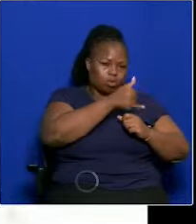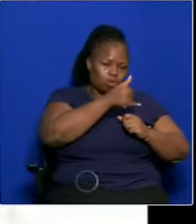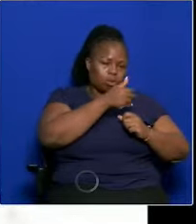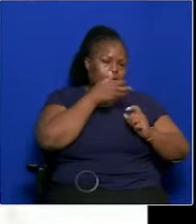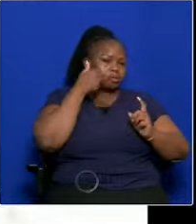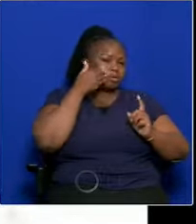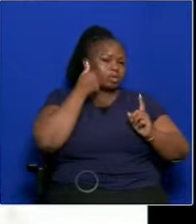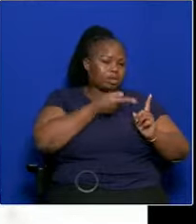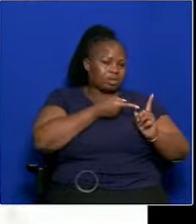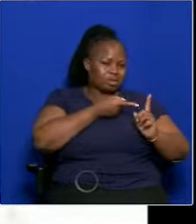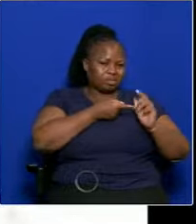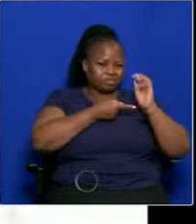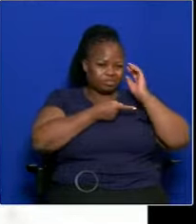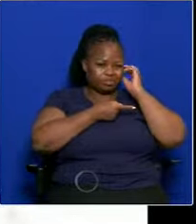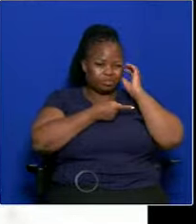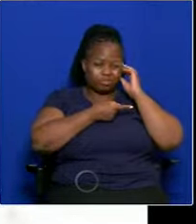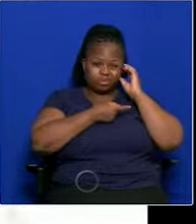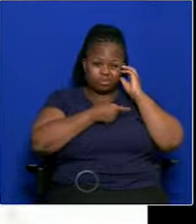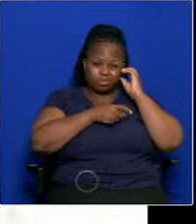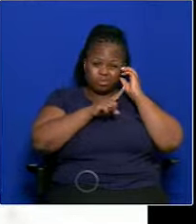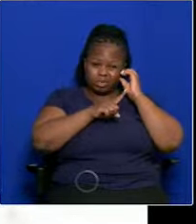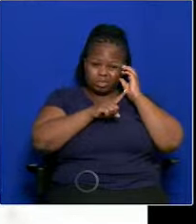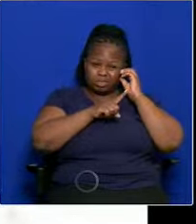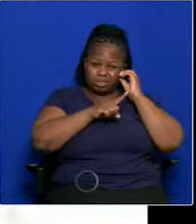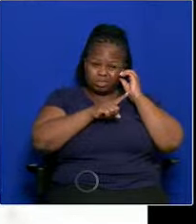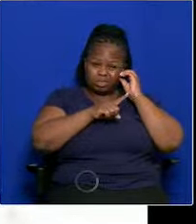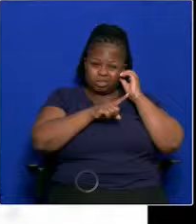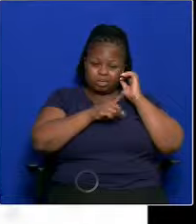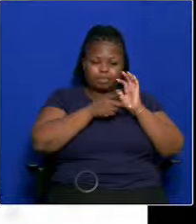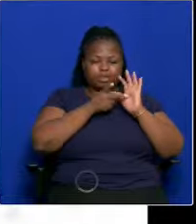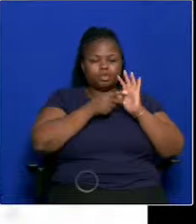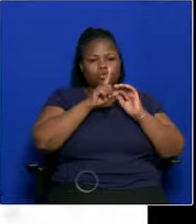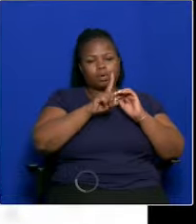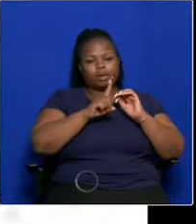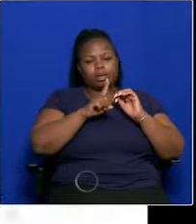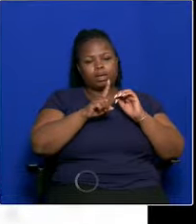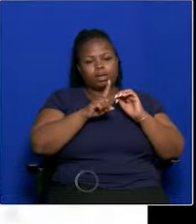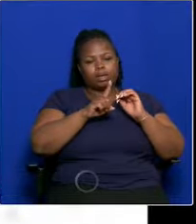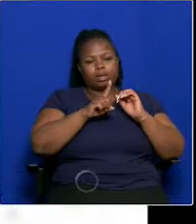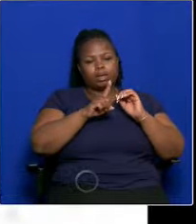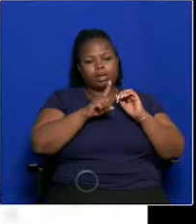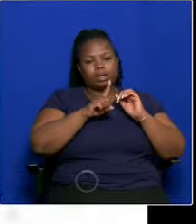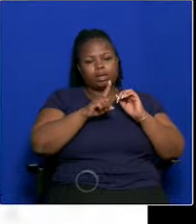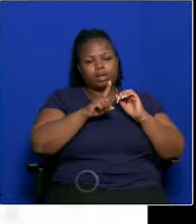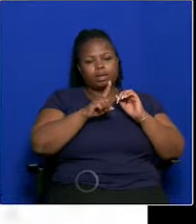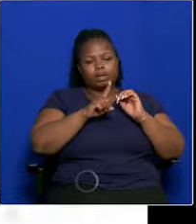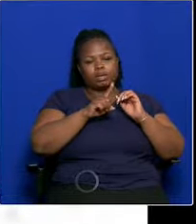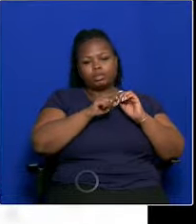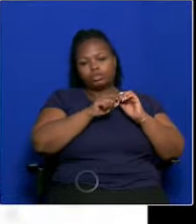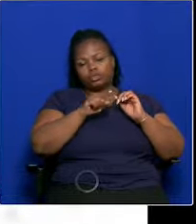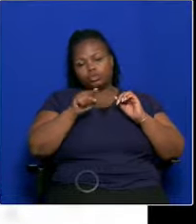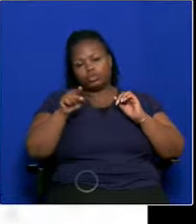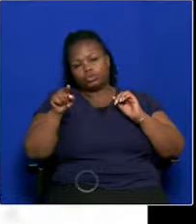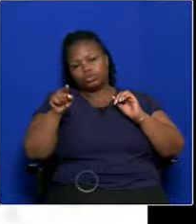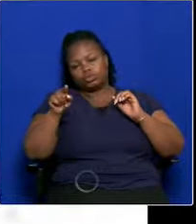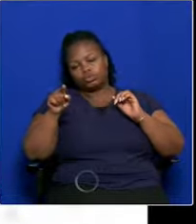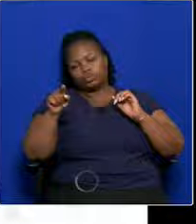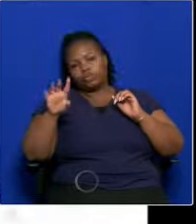page 1 to 4? Page 1. 2 to 4? 4,